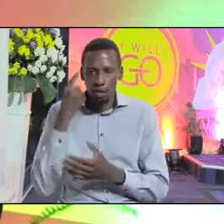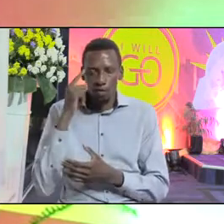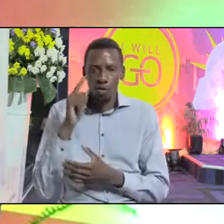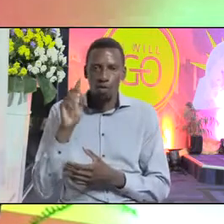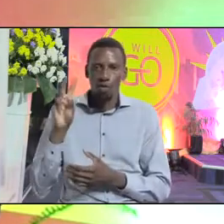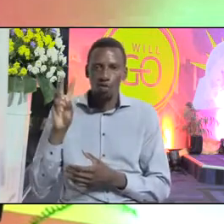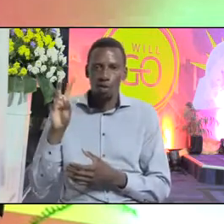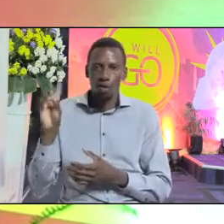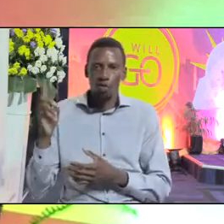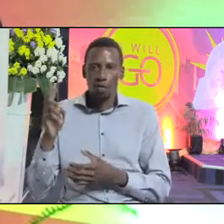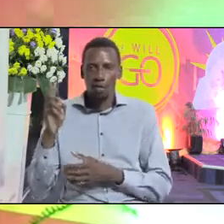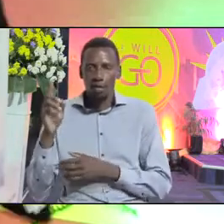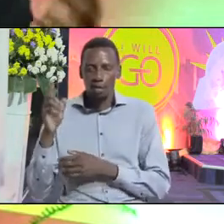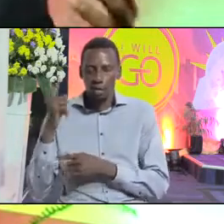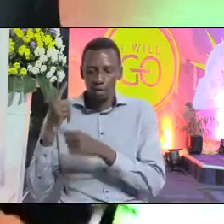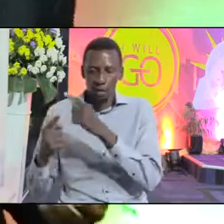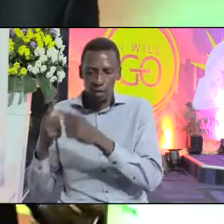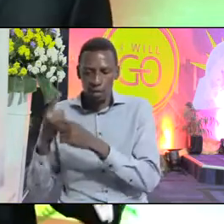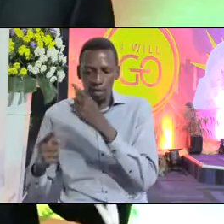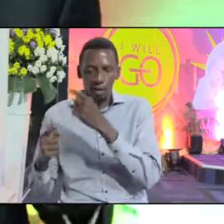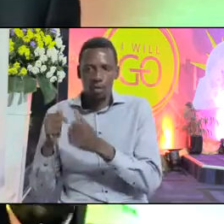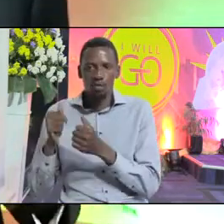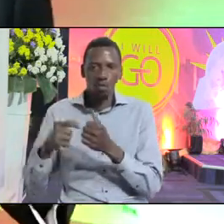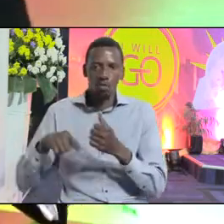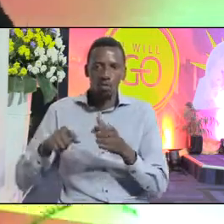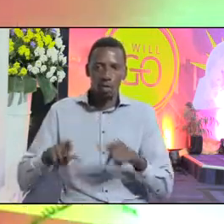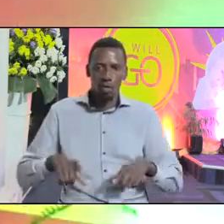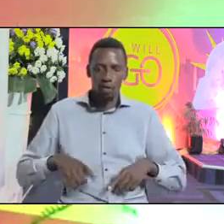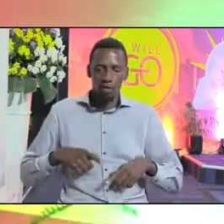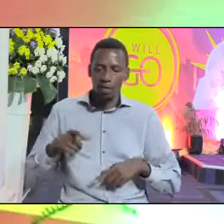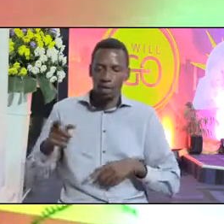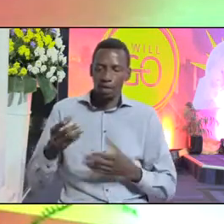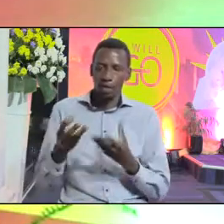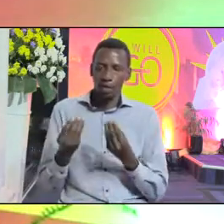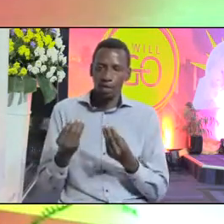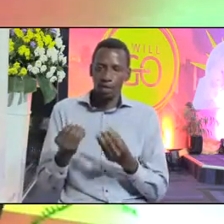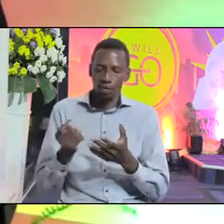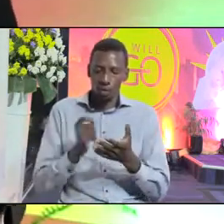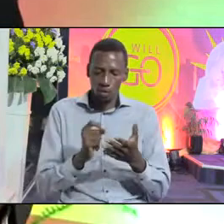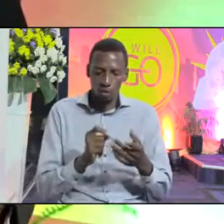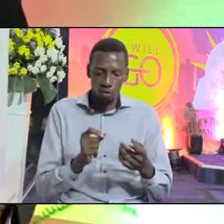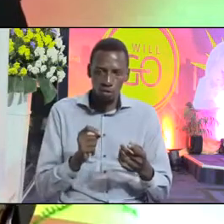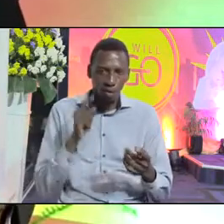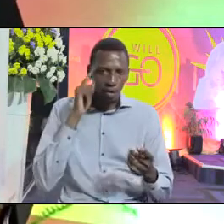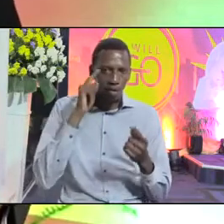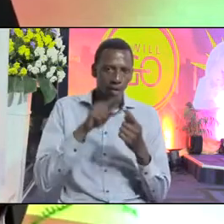which we live. He simply wrote to the church in the first century.